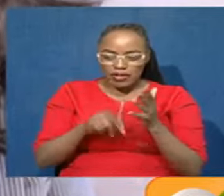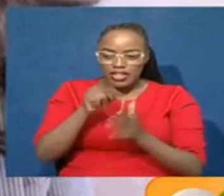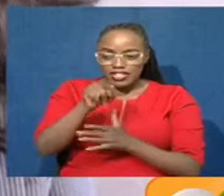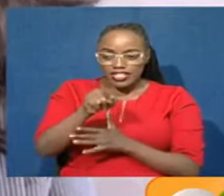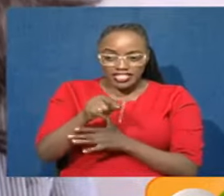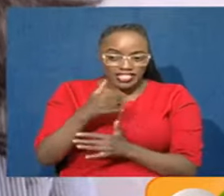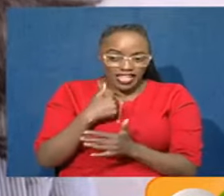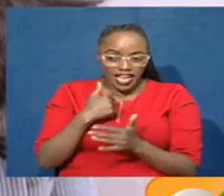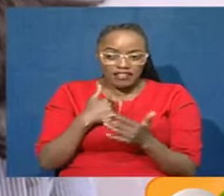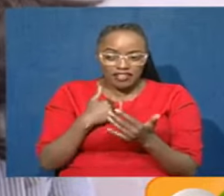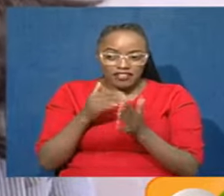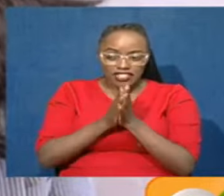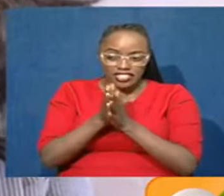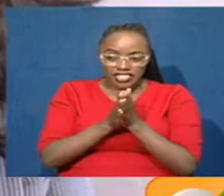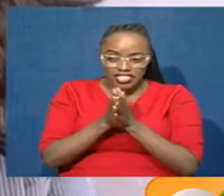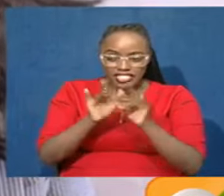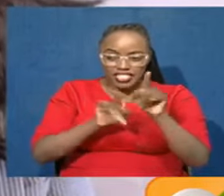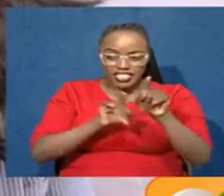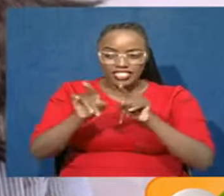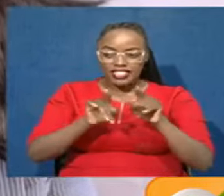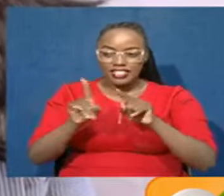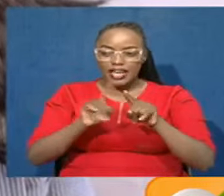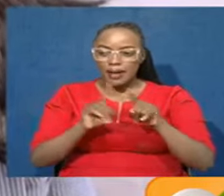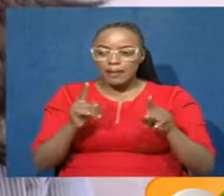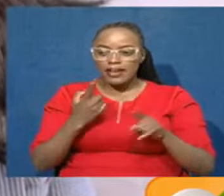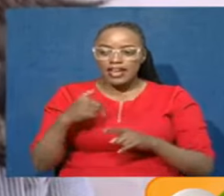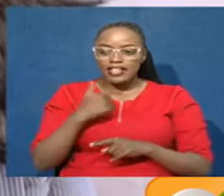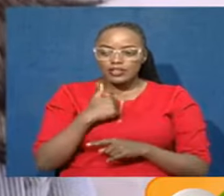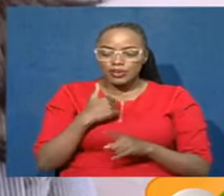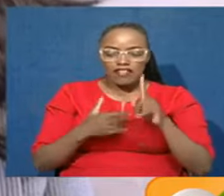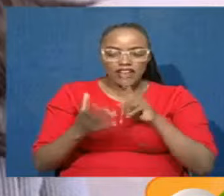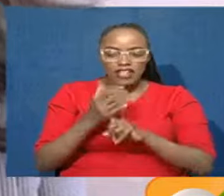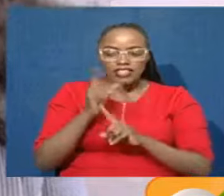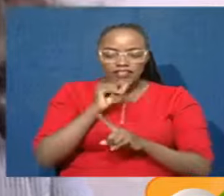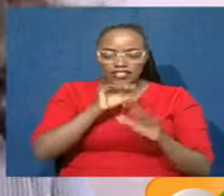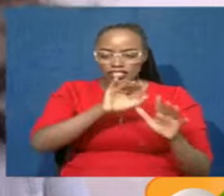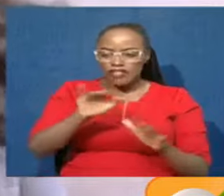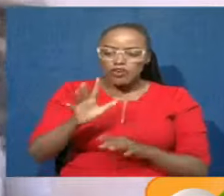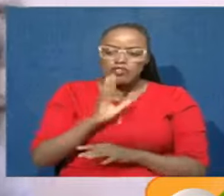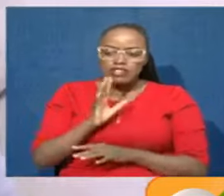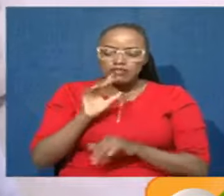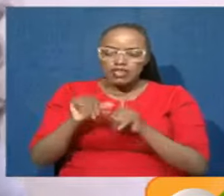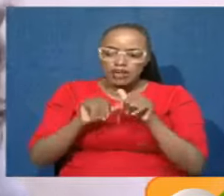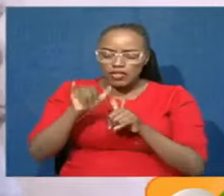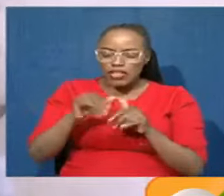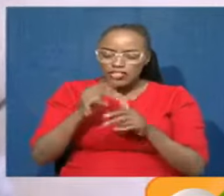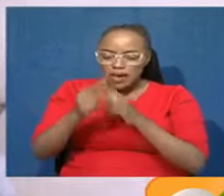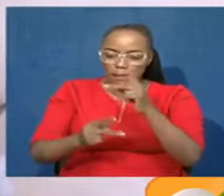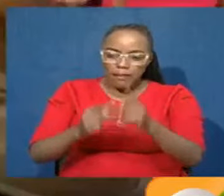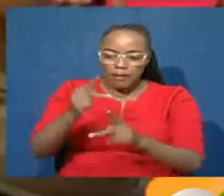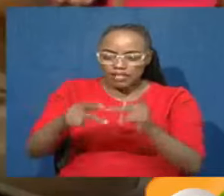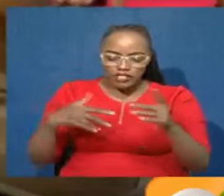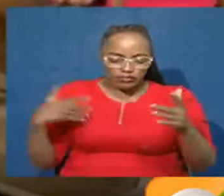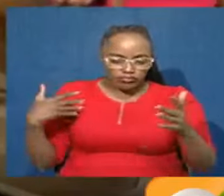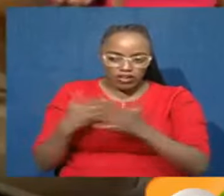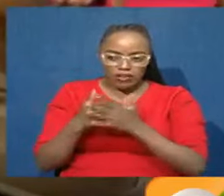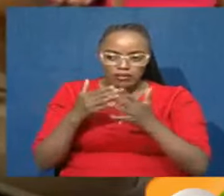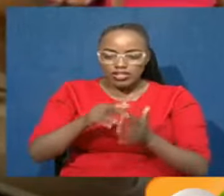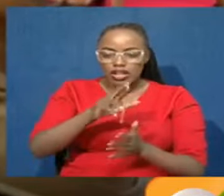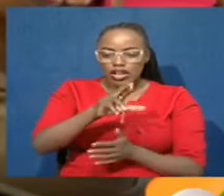an interesting journey, but we have gotten there. All right, we'll speak about the progress that we've made so far. But